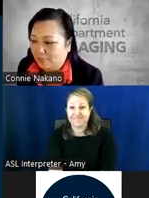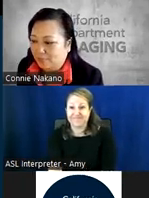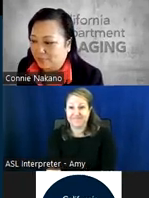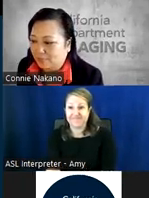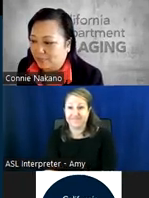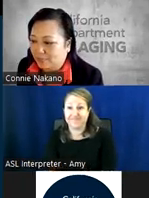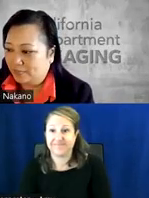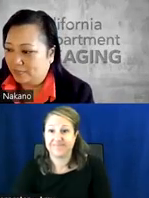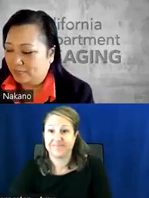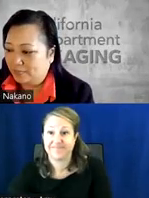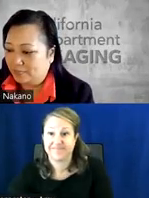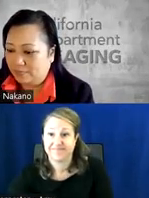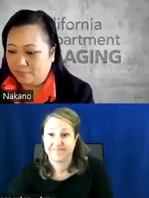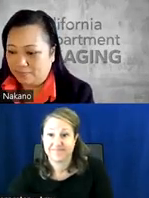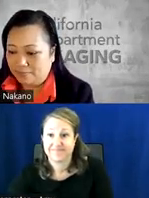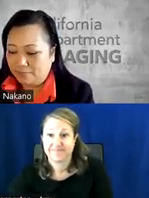um